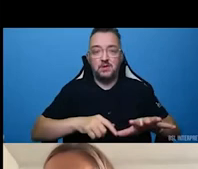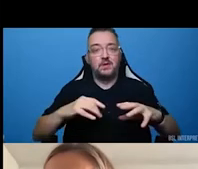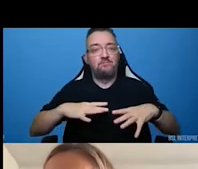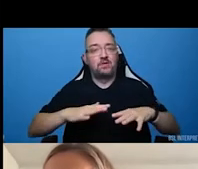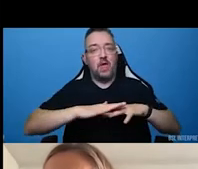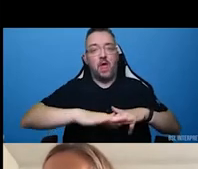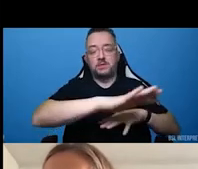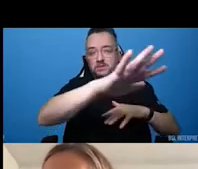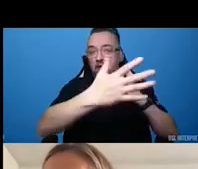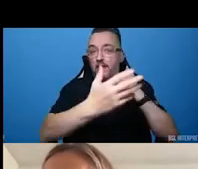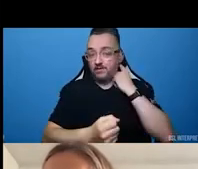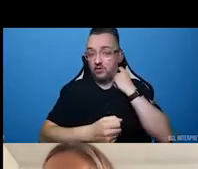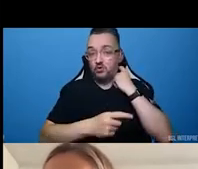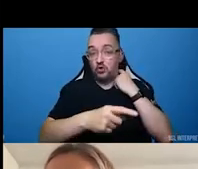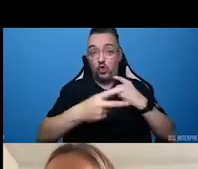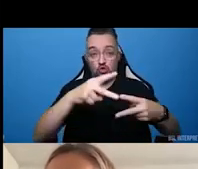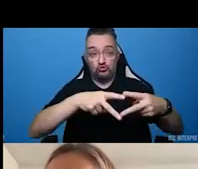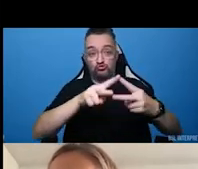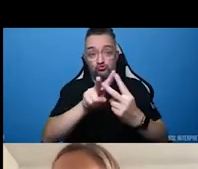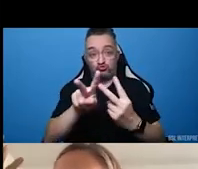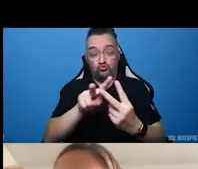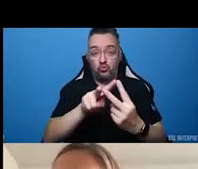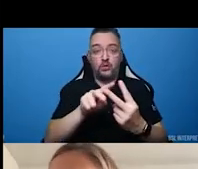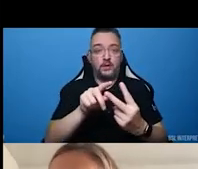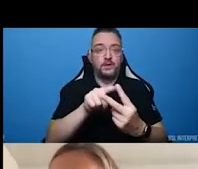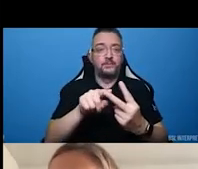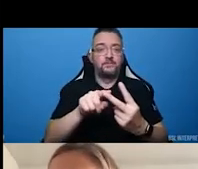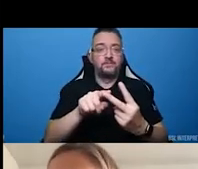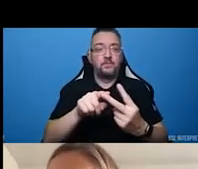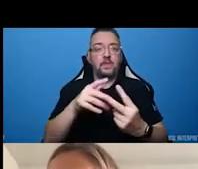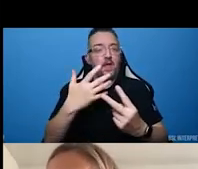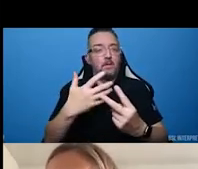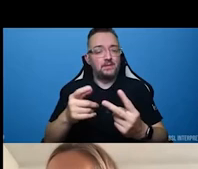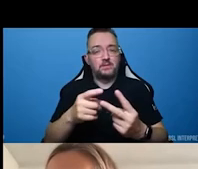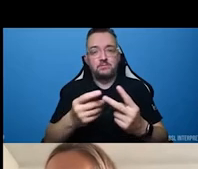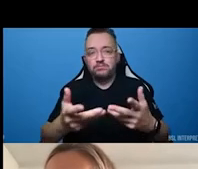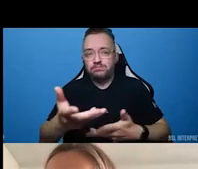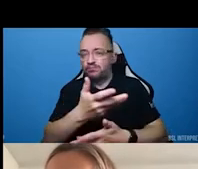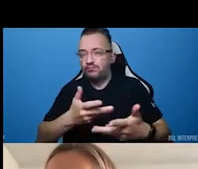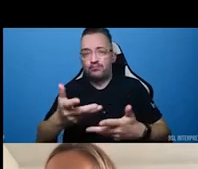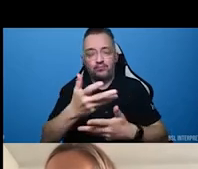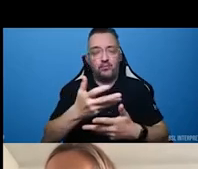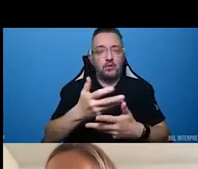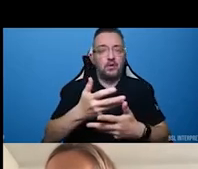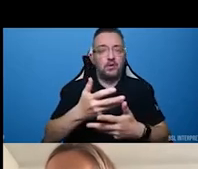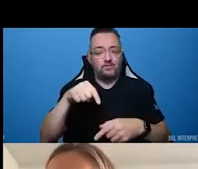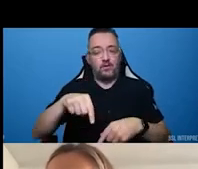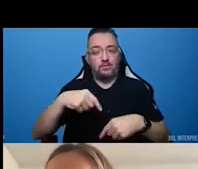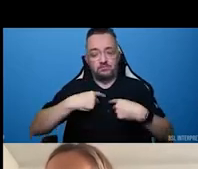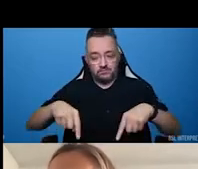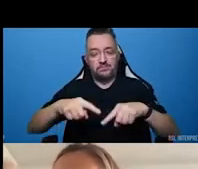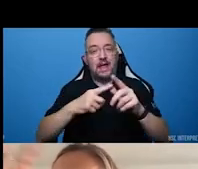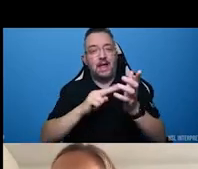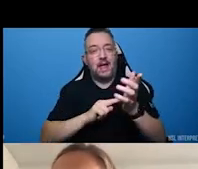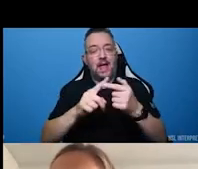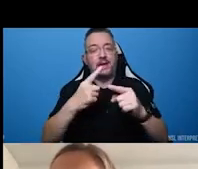And so those two facets sort of prompt some speculations for all of us in annex moving forward in terms of